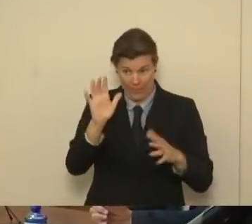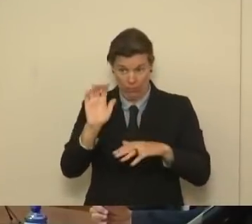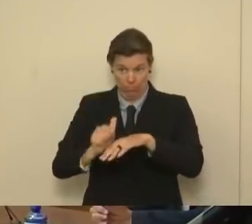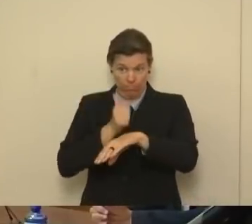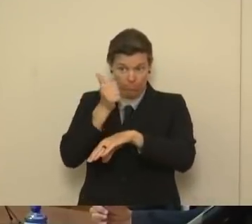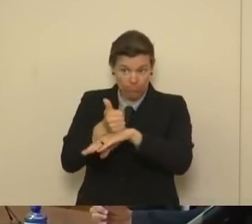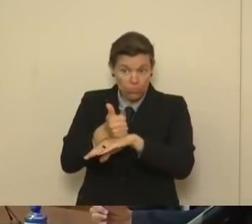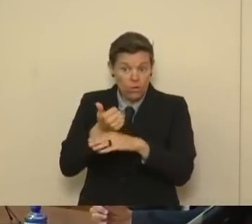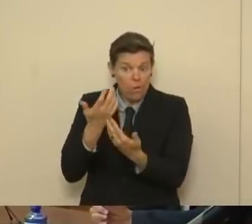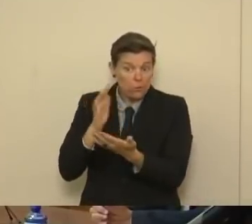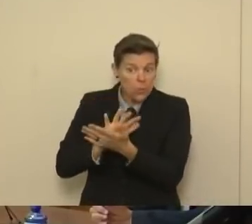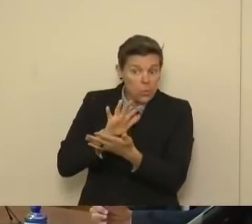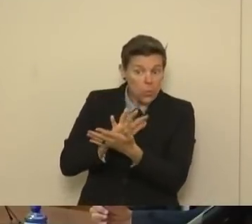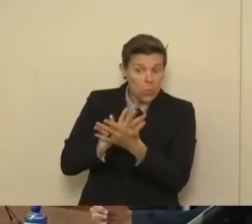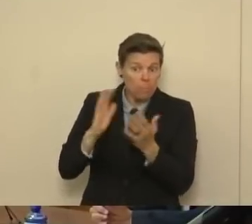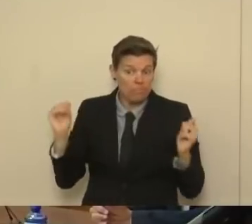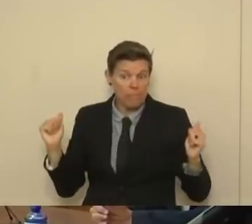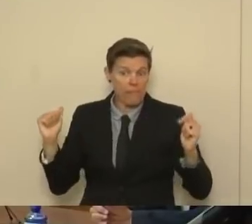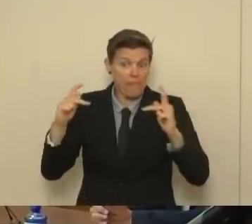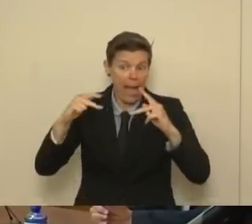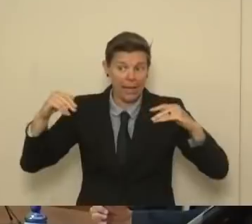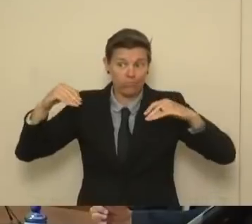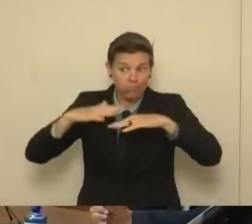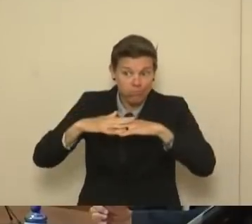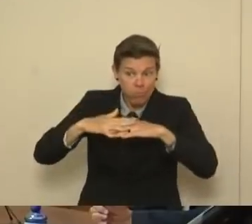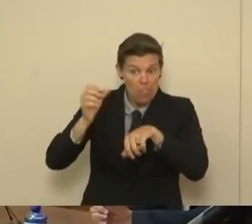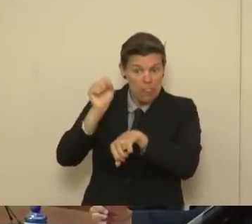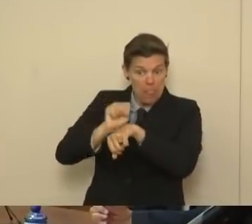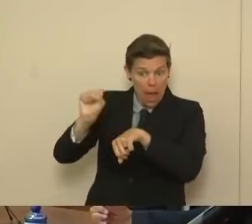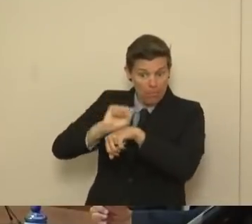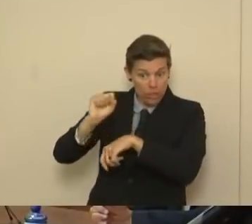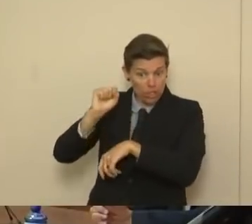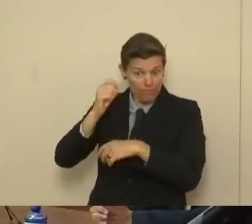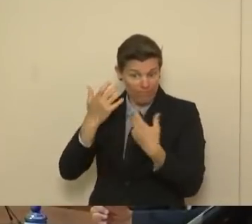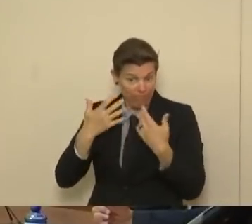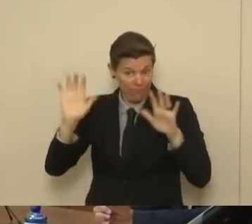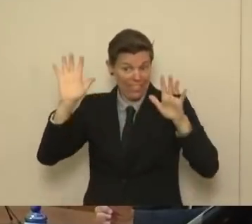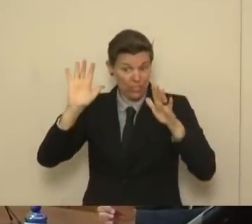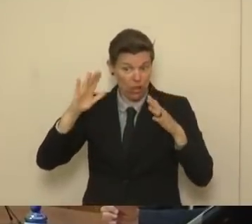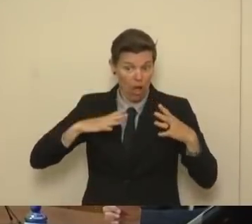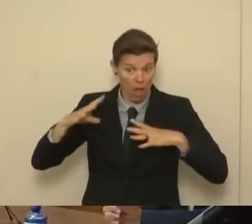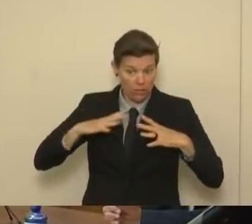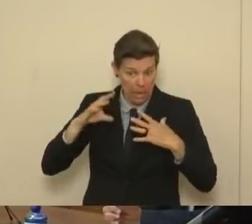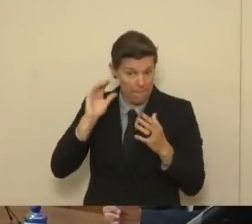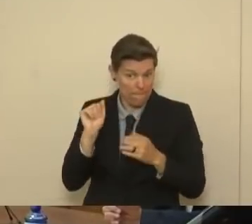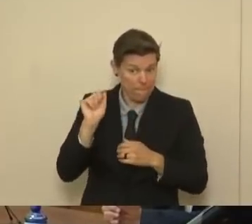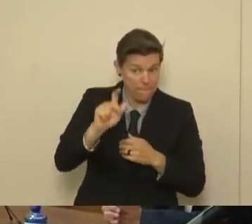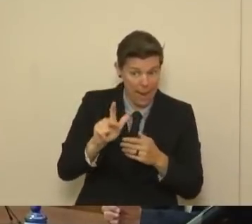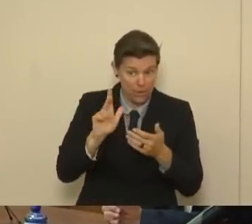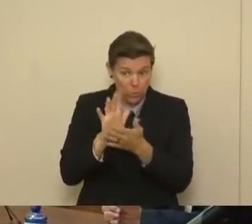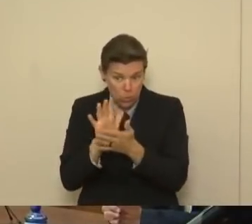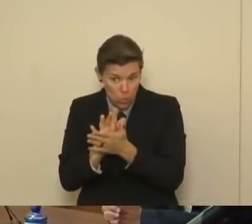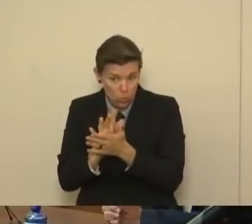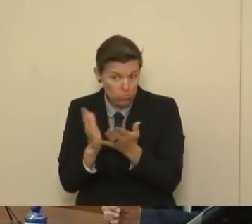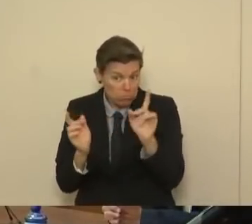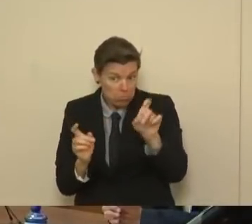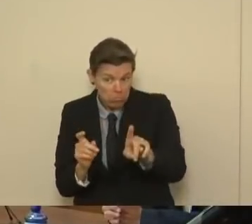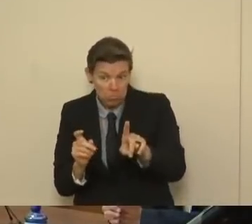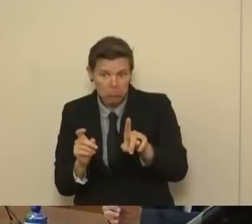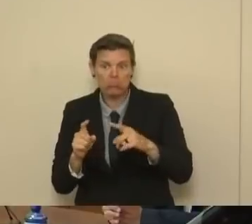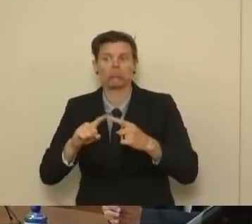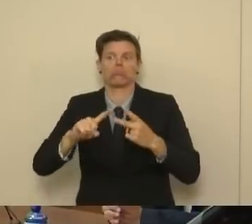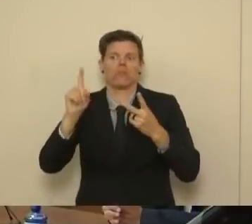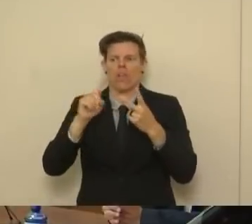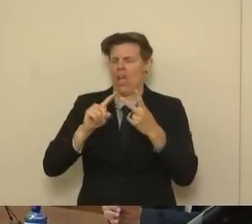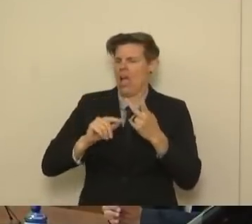to go back after Labor Day. So what could you possibly tell New Mexicans so that we be sure we don't have